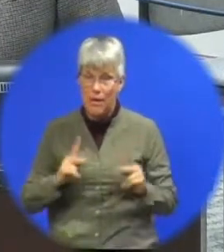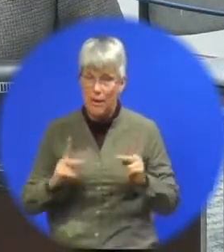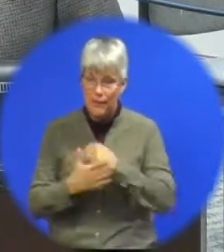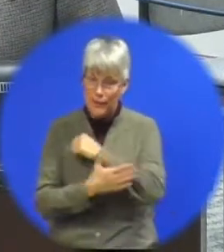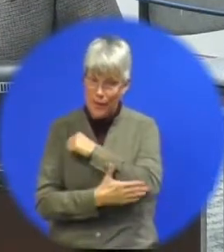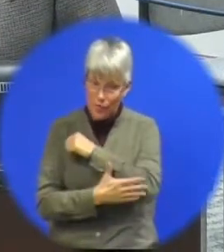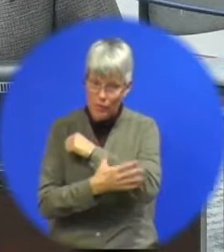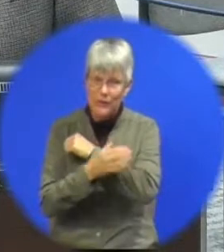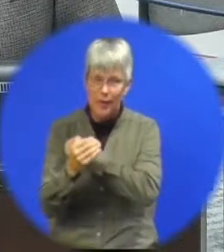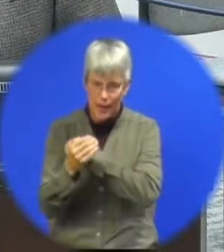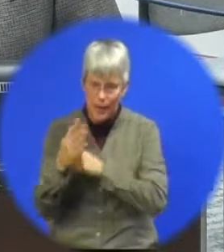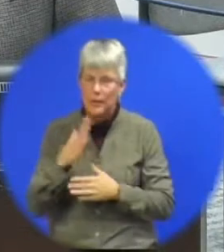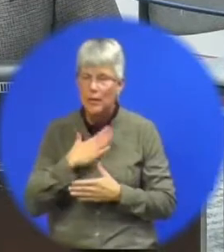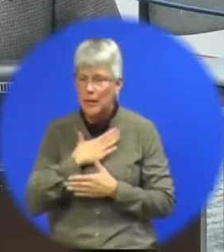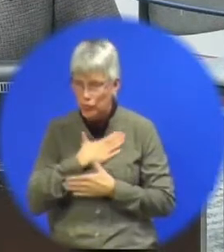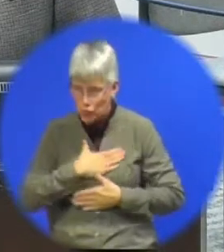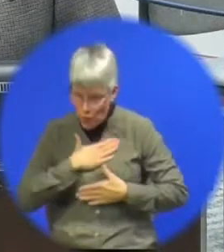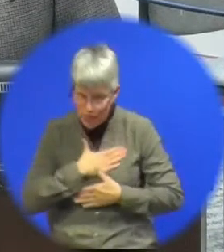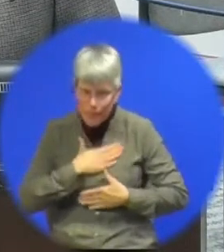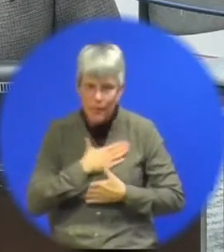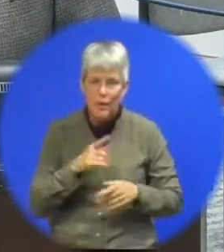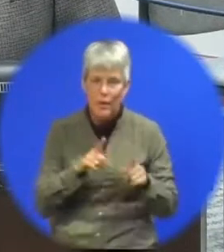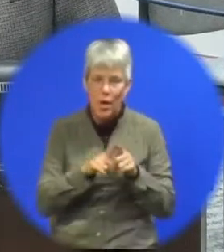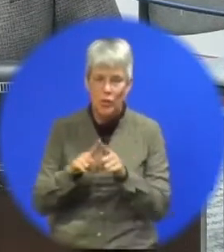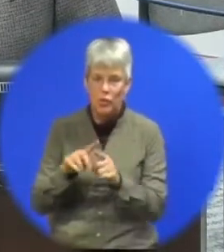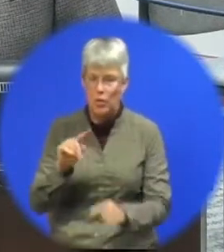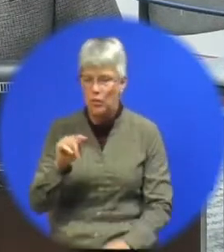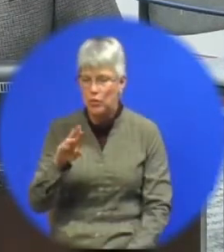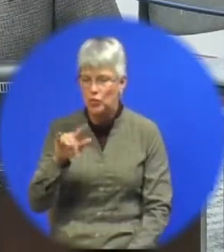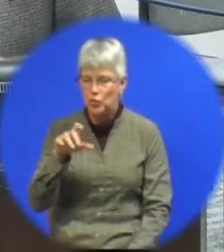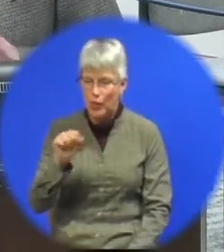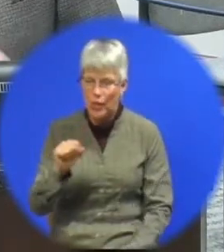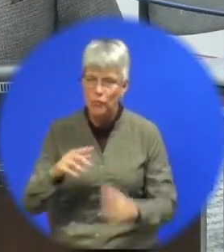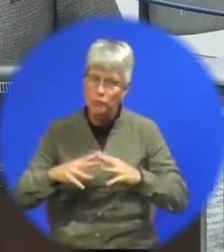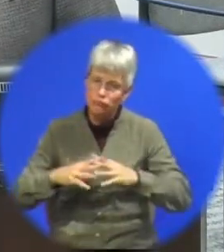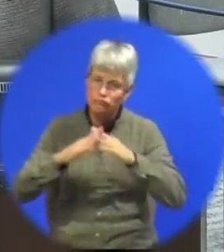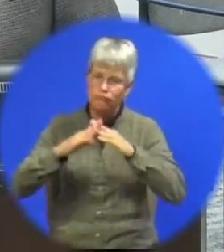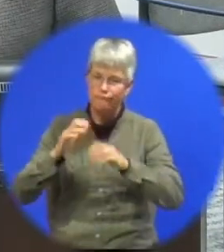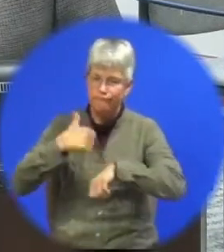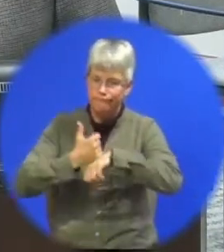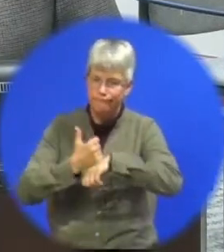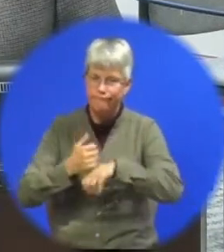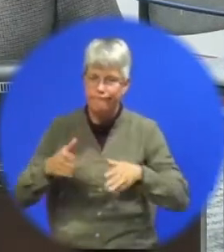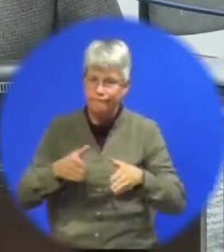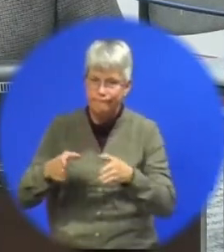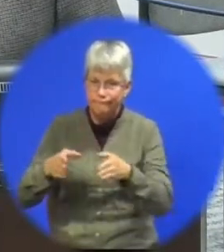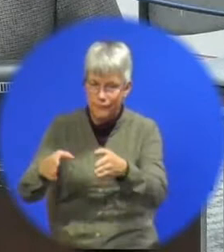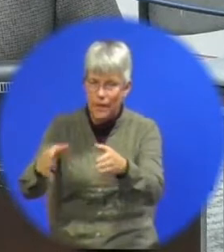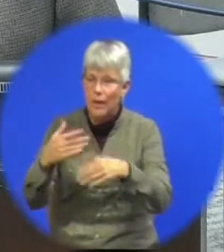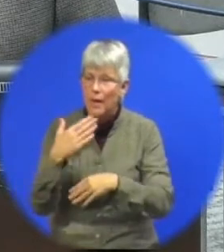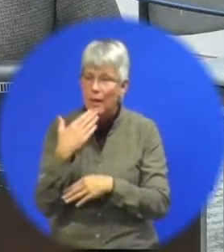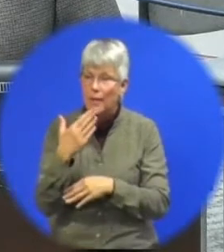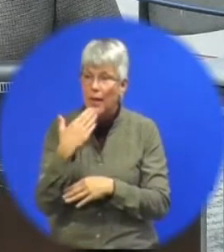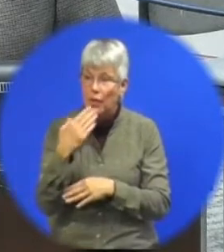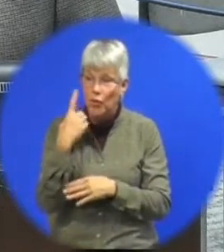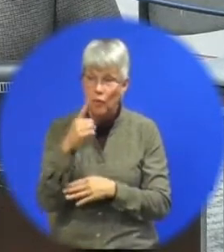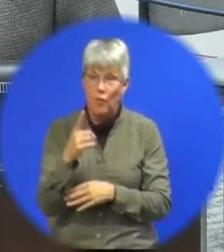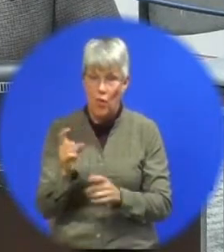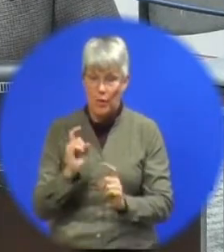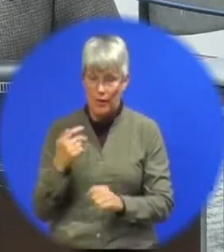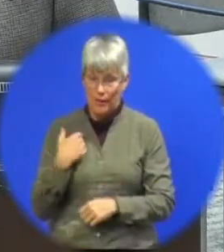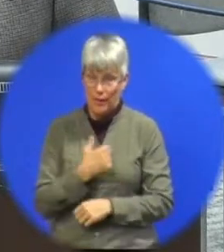enjoyment, and it boils down to putting trails on the ground. Thank you for giving us this time